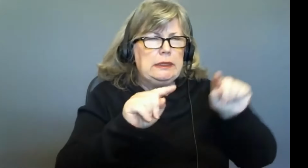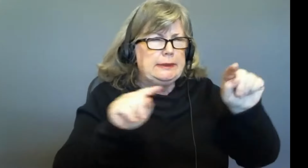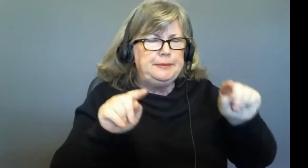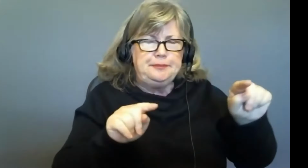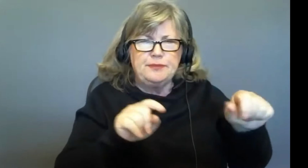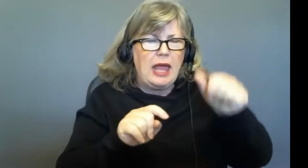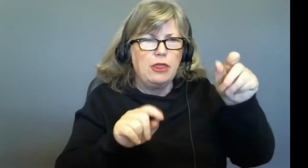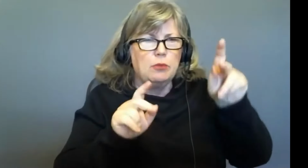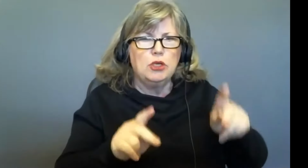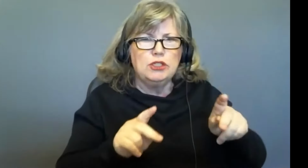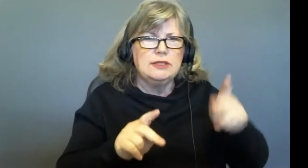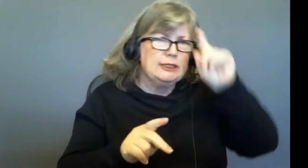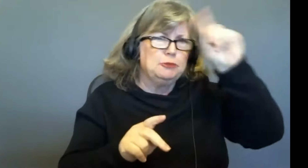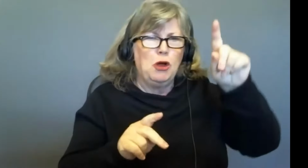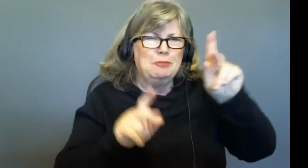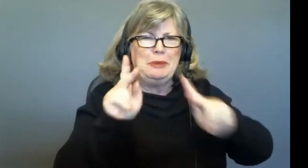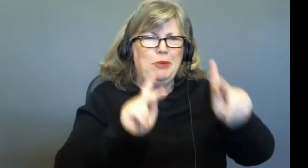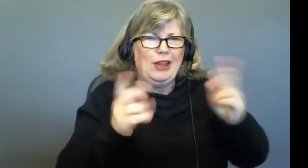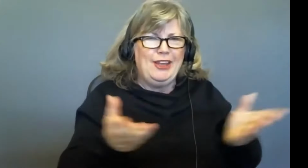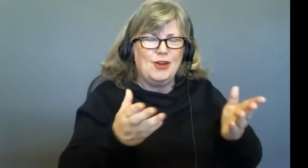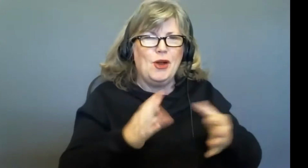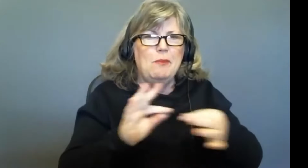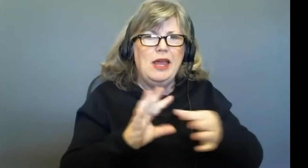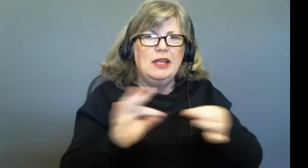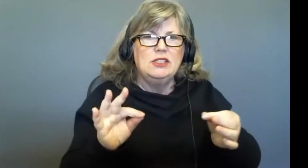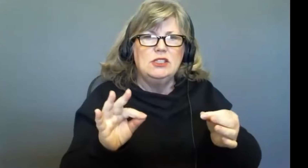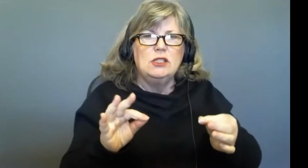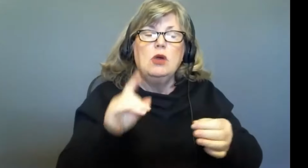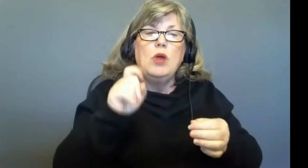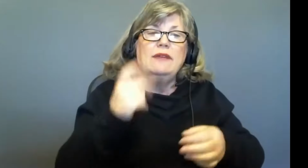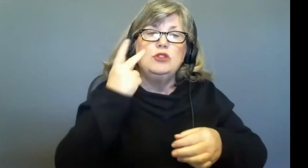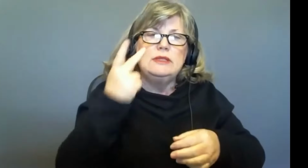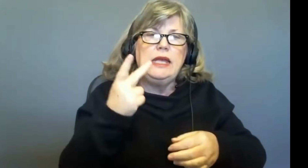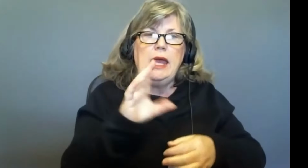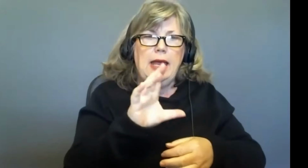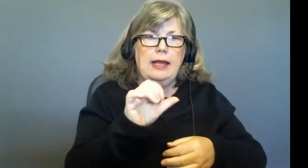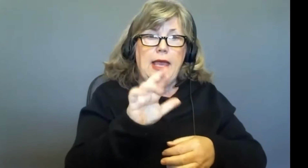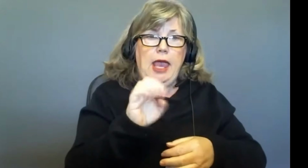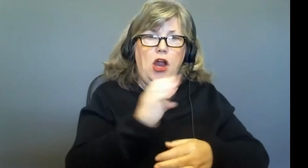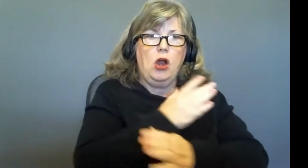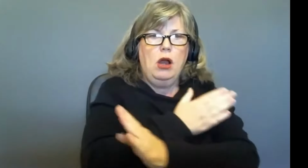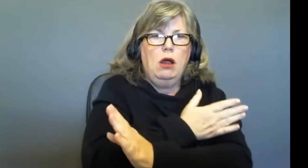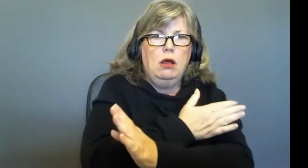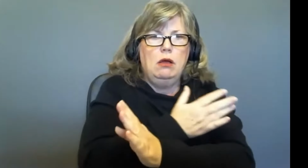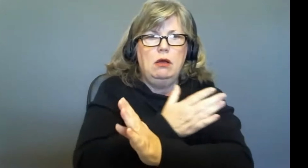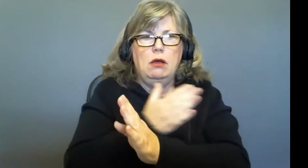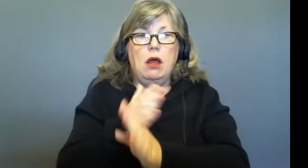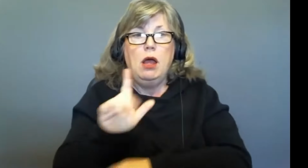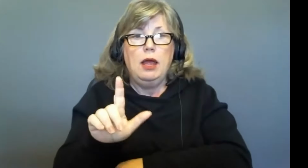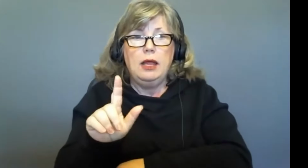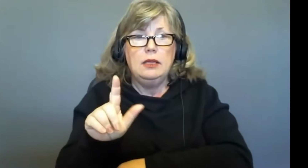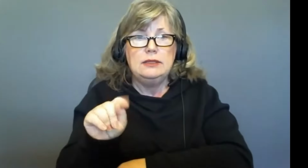other smart panelists mentioned, that we really need to look at the continuum of care. It's not just long-term care that's underfunded and